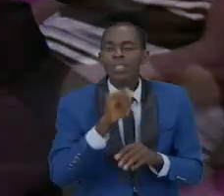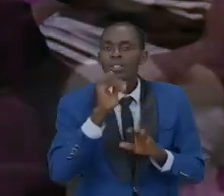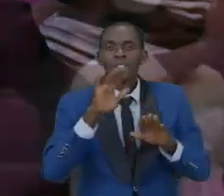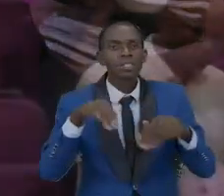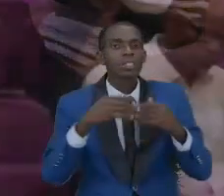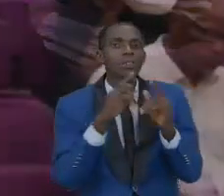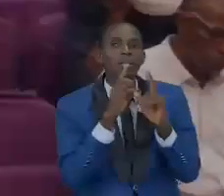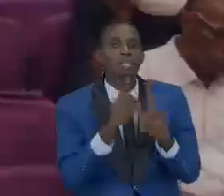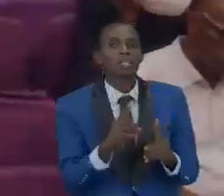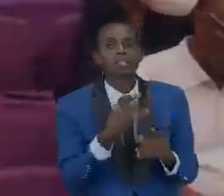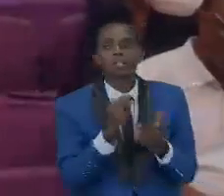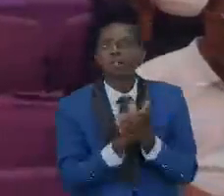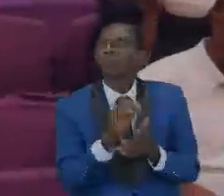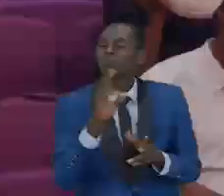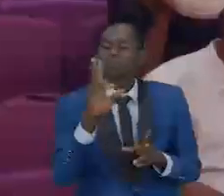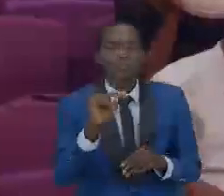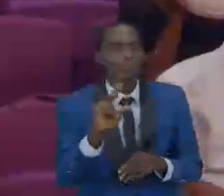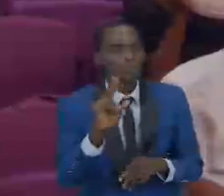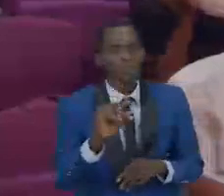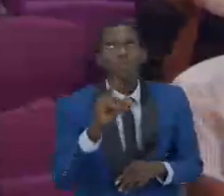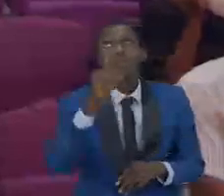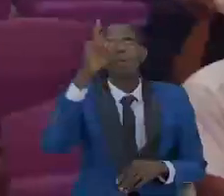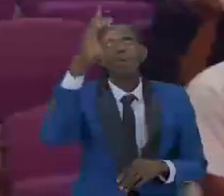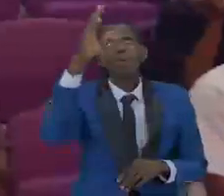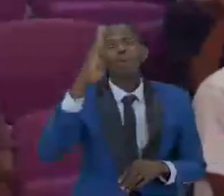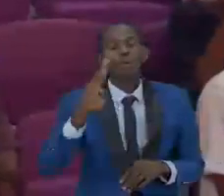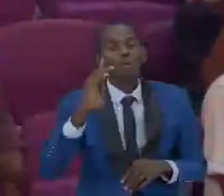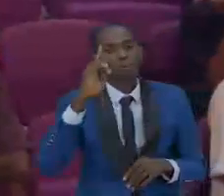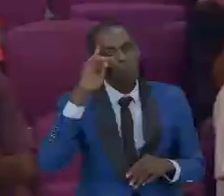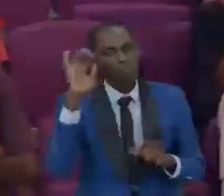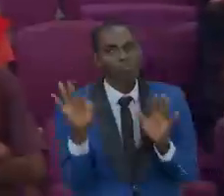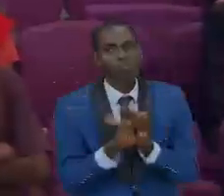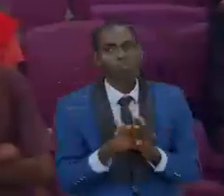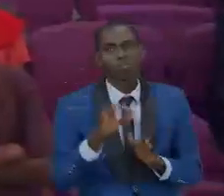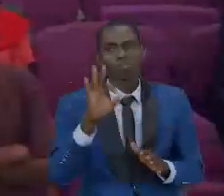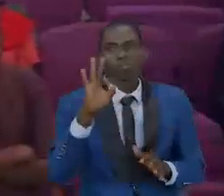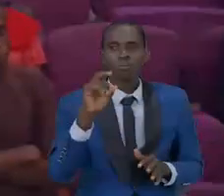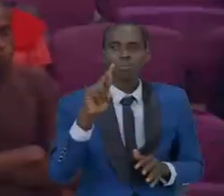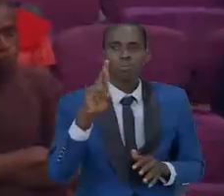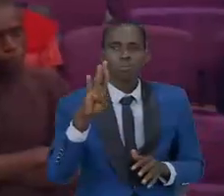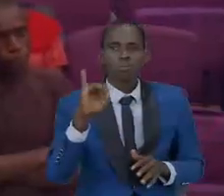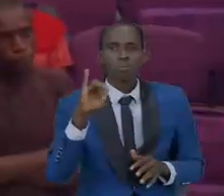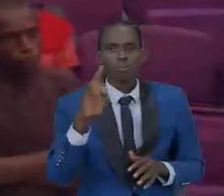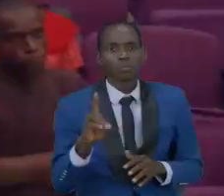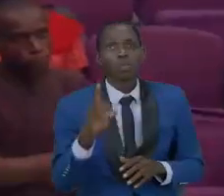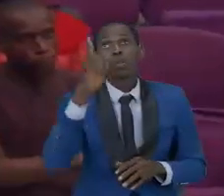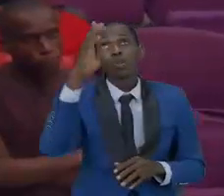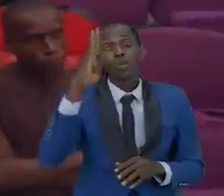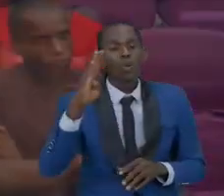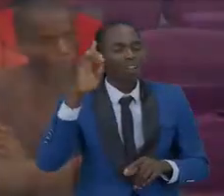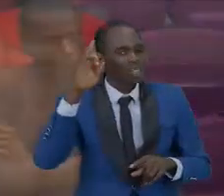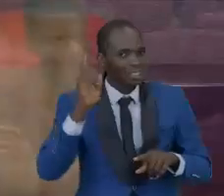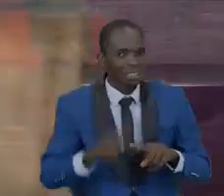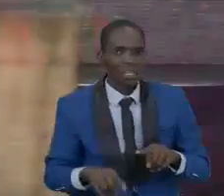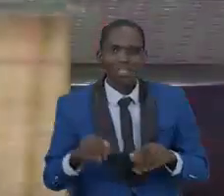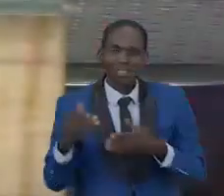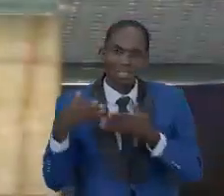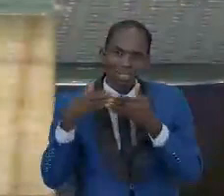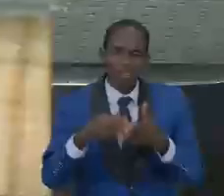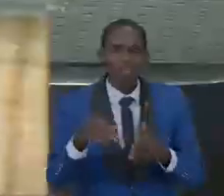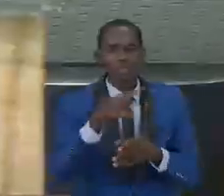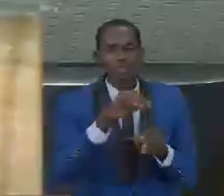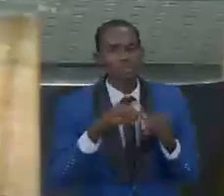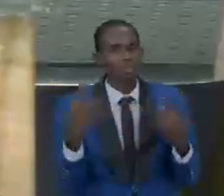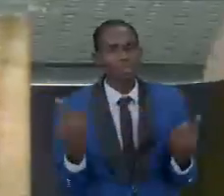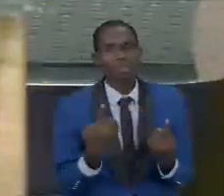say God forbid God cannot be the original sin Christ cannot be